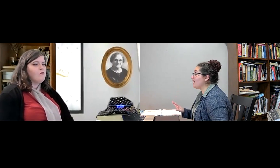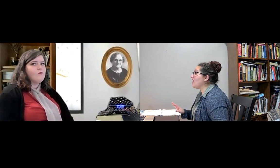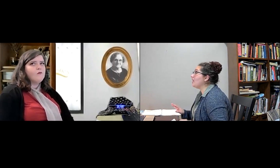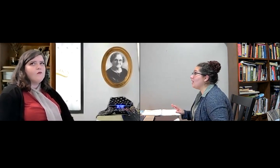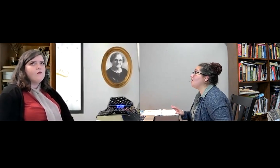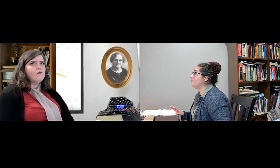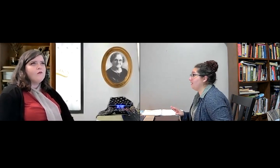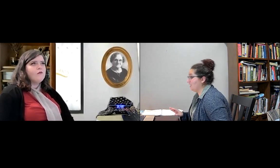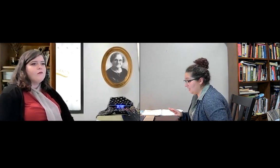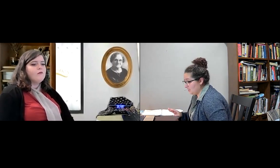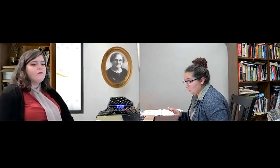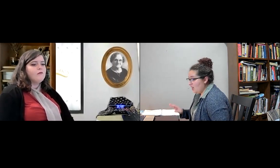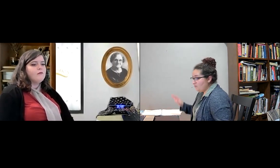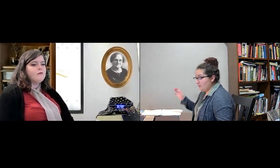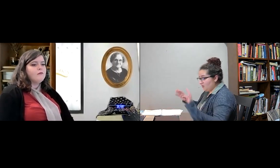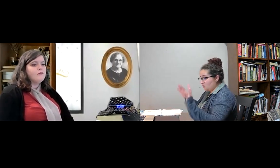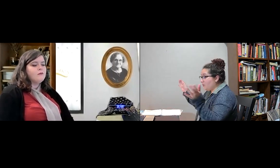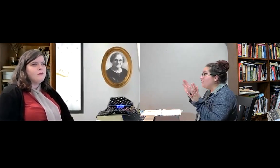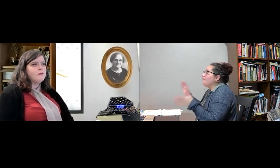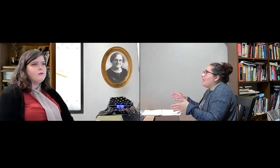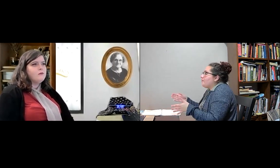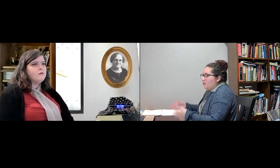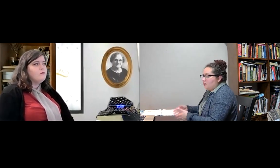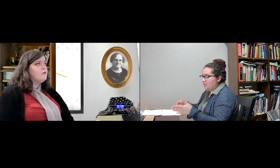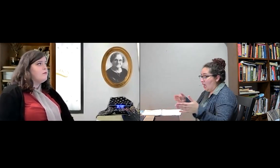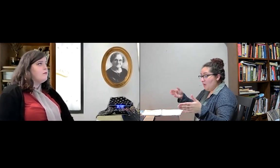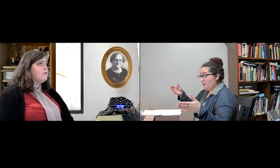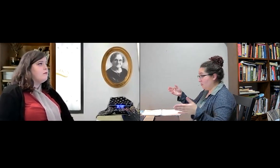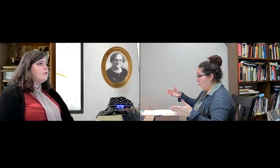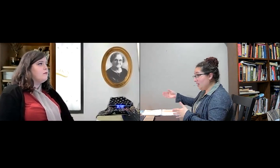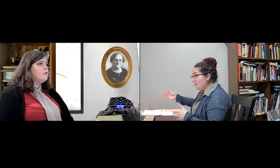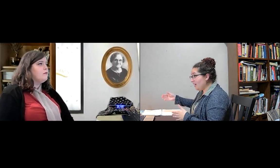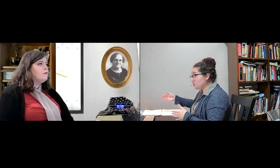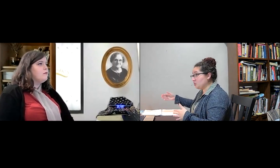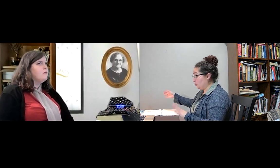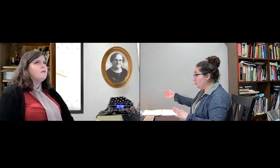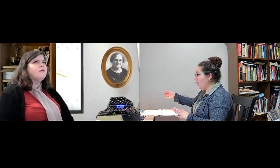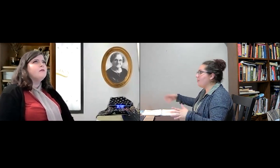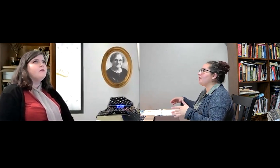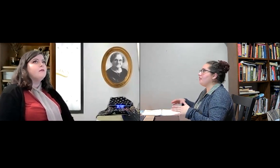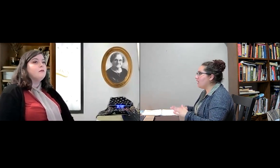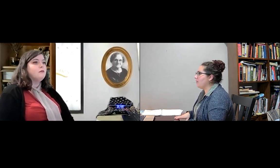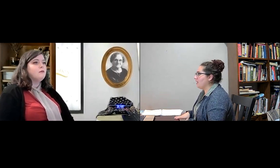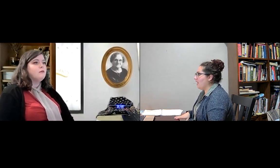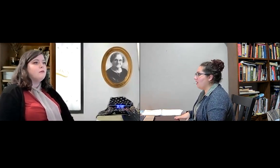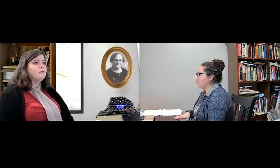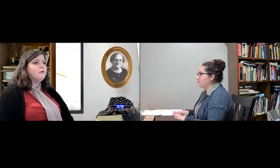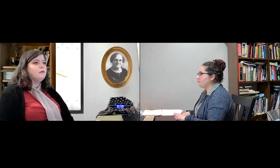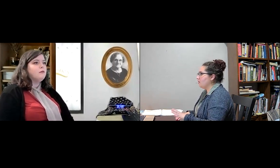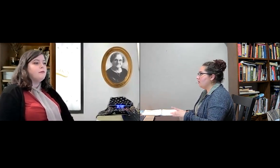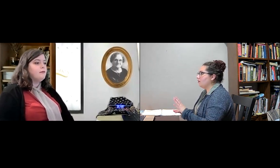they love it. We've never had a bankruptcy, but when the big banks screw up, they get a